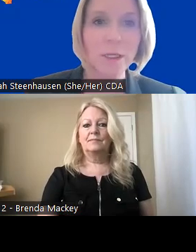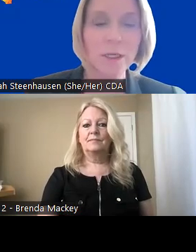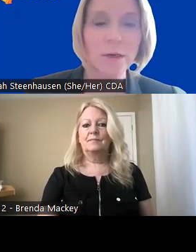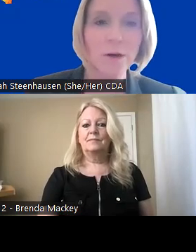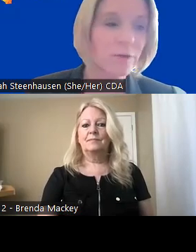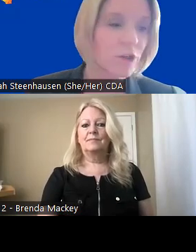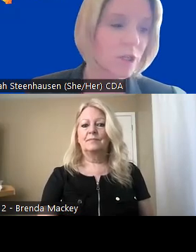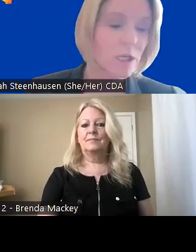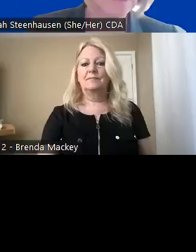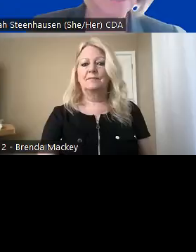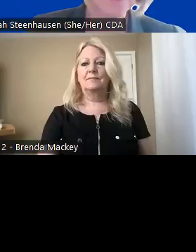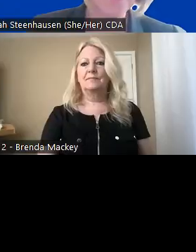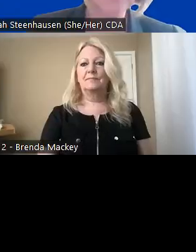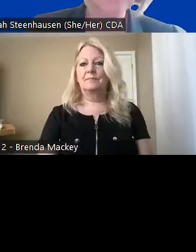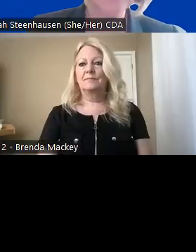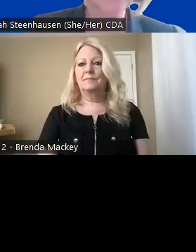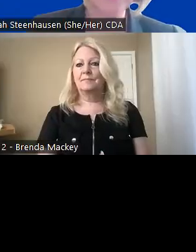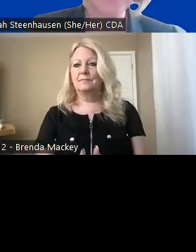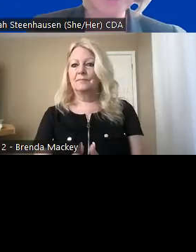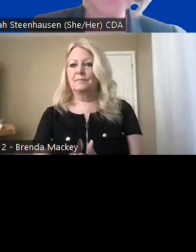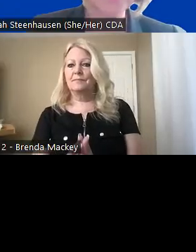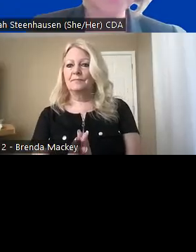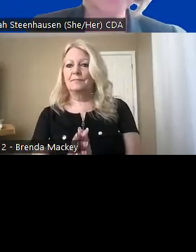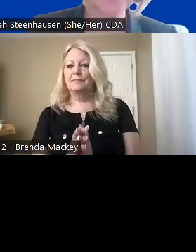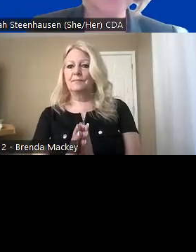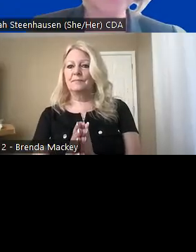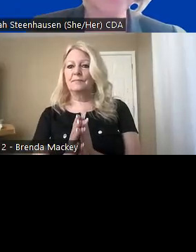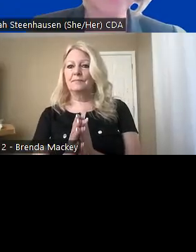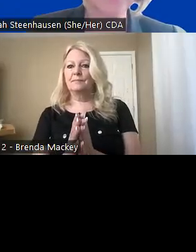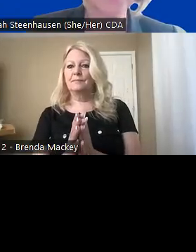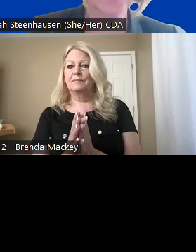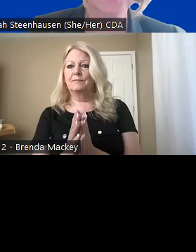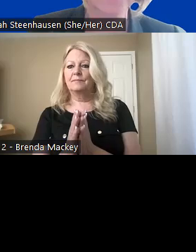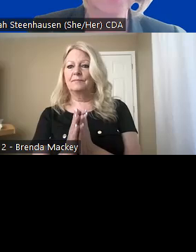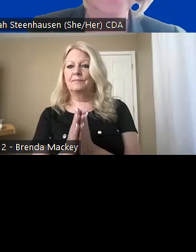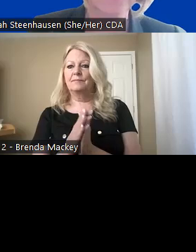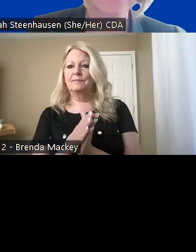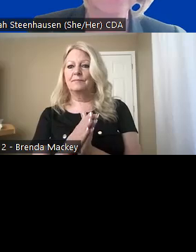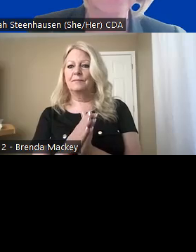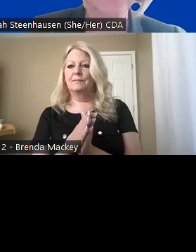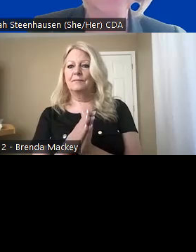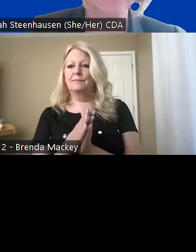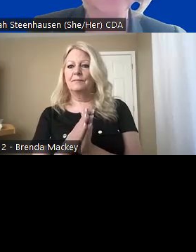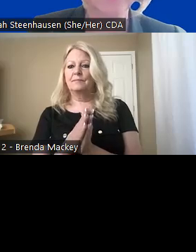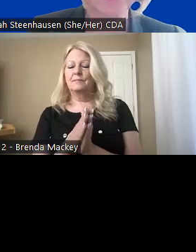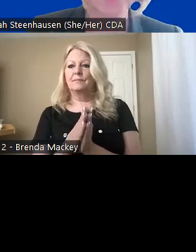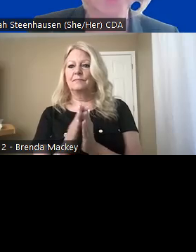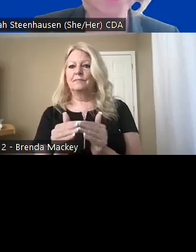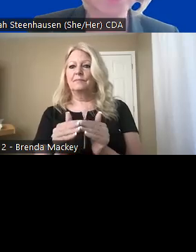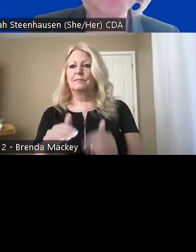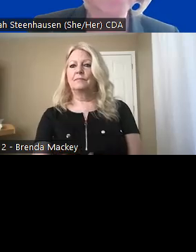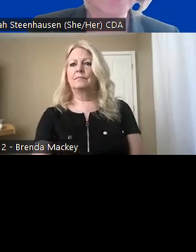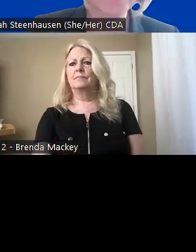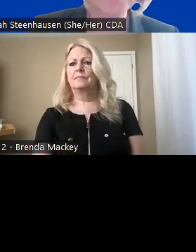and Equity, and our division, including Marina and her team in the Office of Equity, are charged with advancing the master plan for